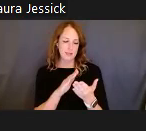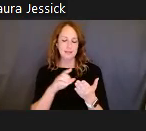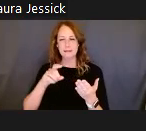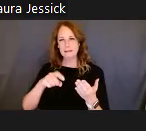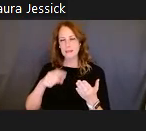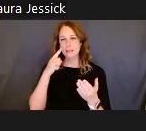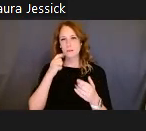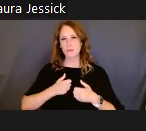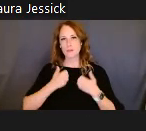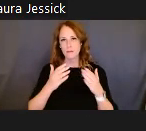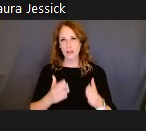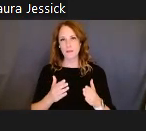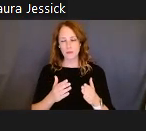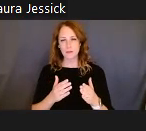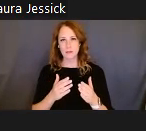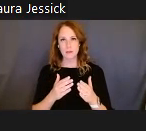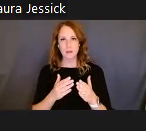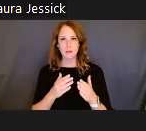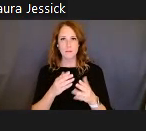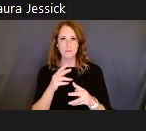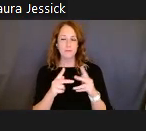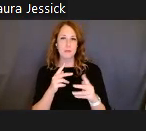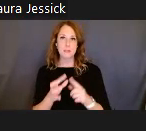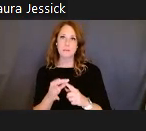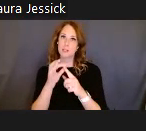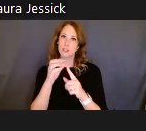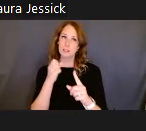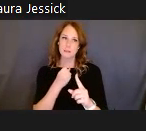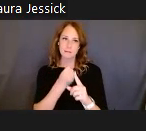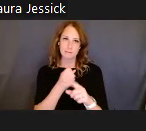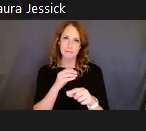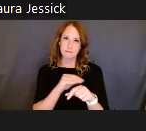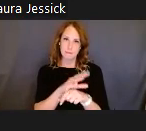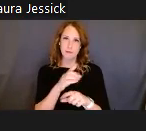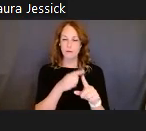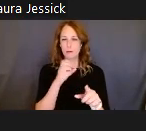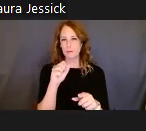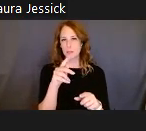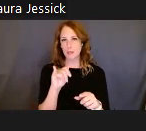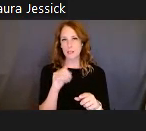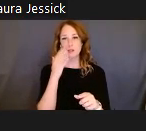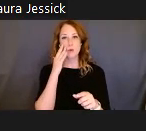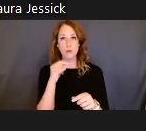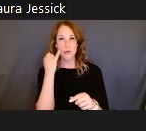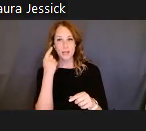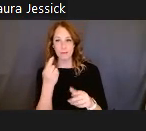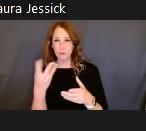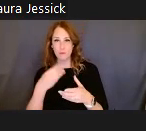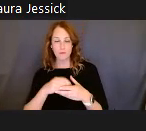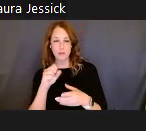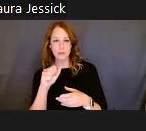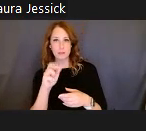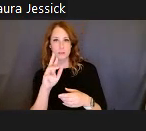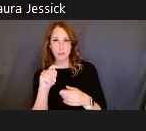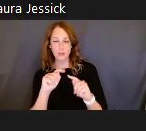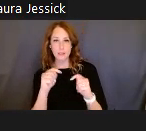survivors, particularly those impacted by SAKI. And so know that if you sit on a SART team or you're a part of a SART team, that